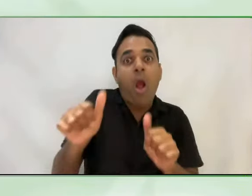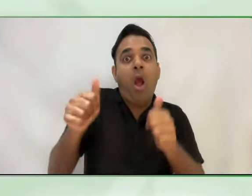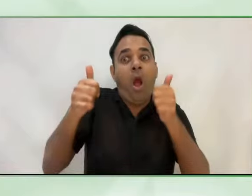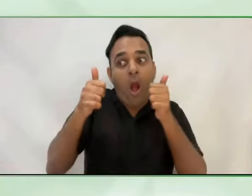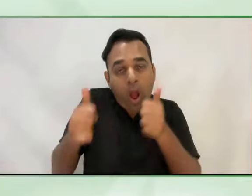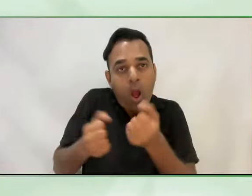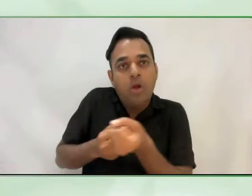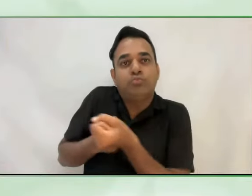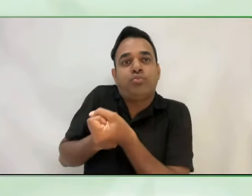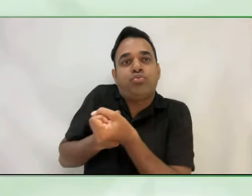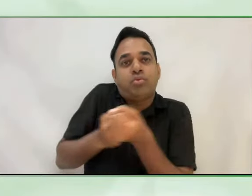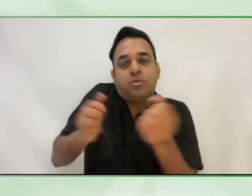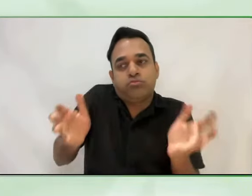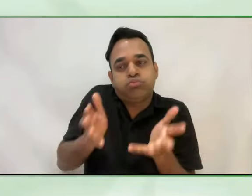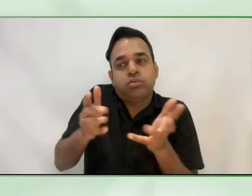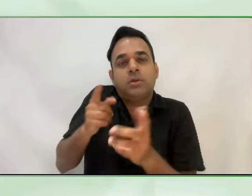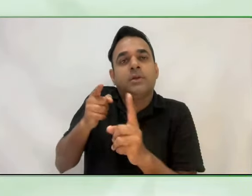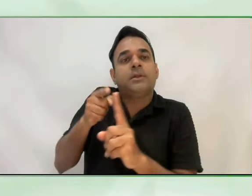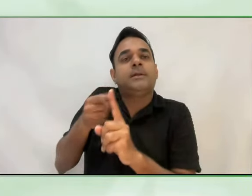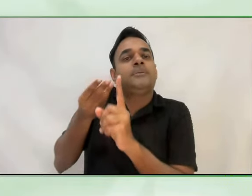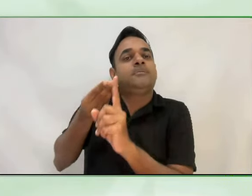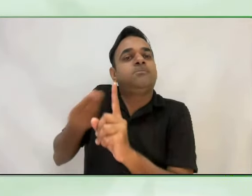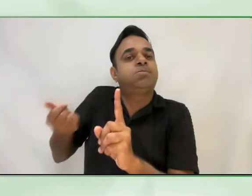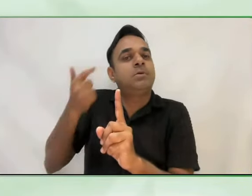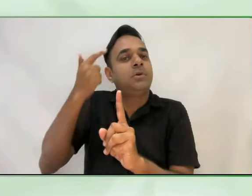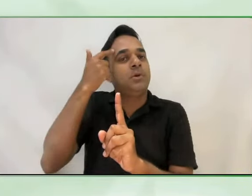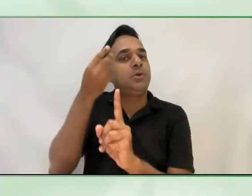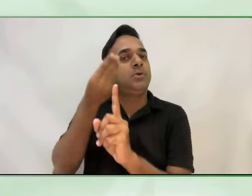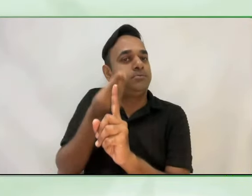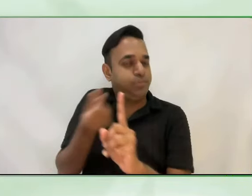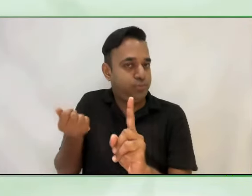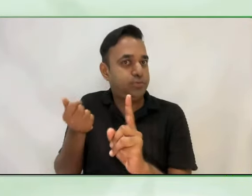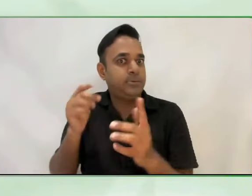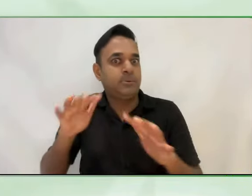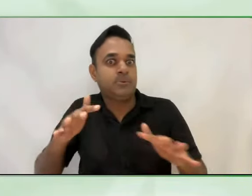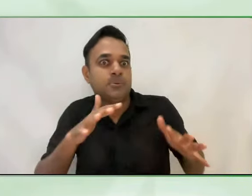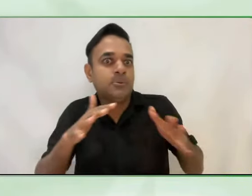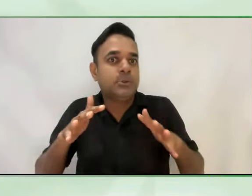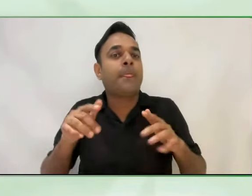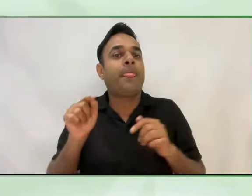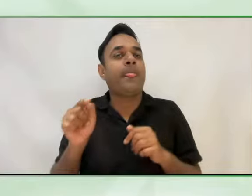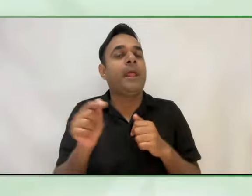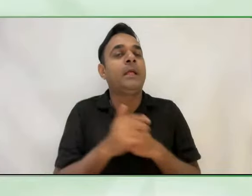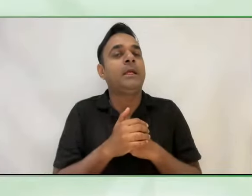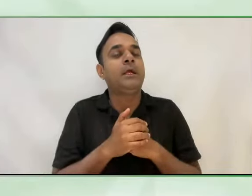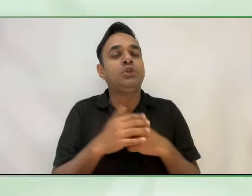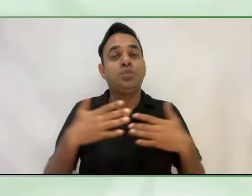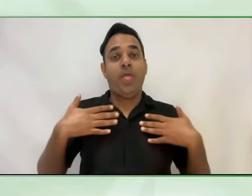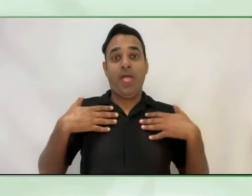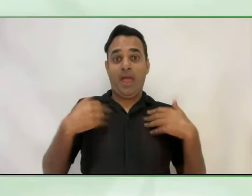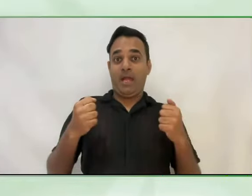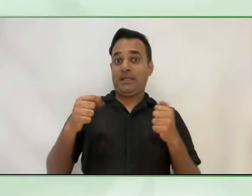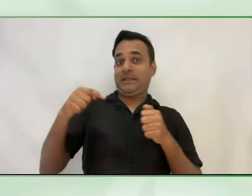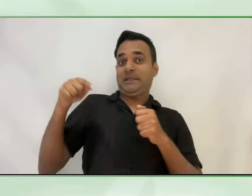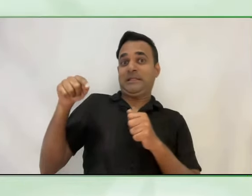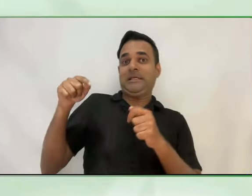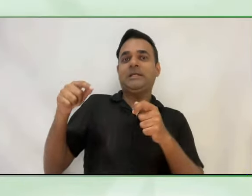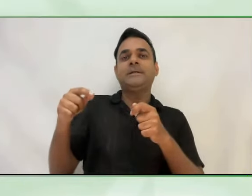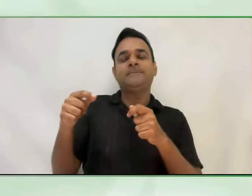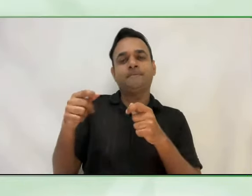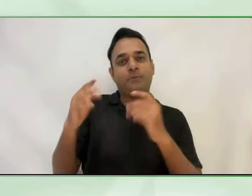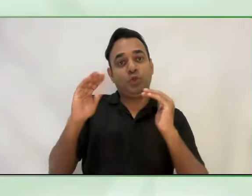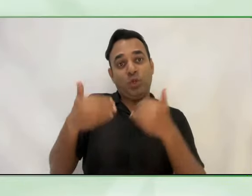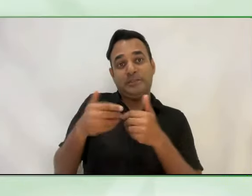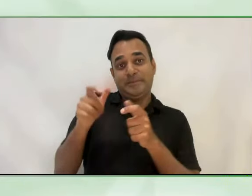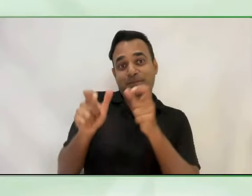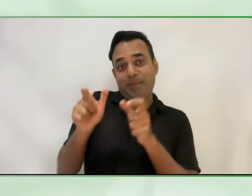think about ADHD and all of the other people on the neurodiverse spectrum, they are really the talent that the employers are